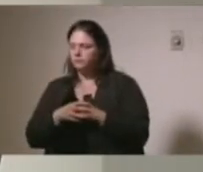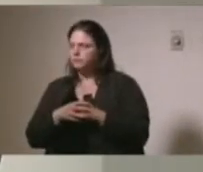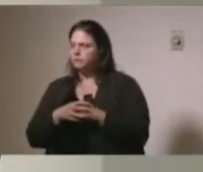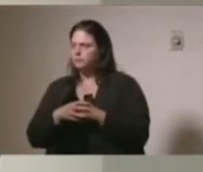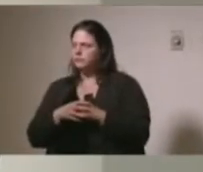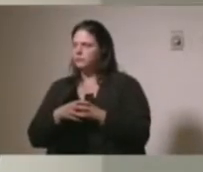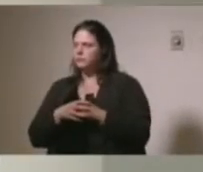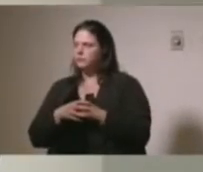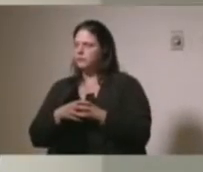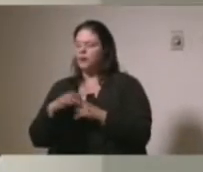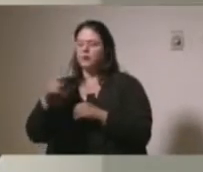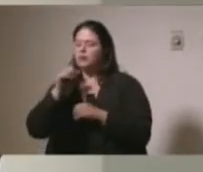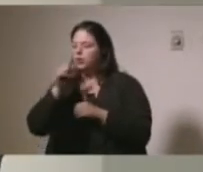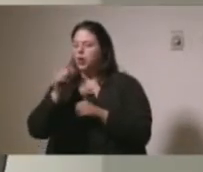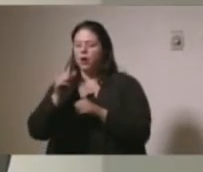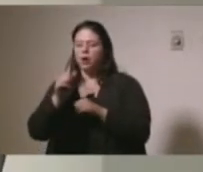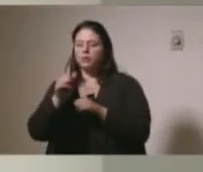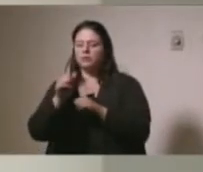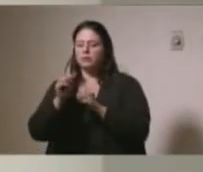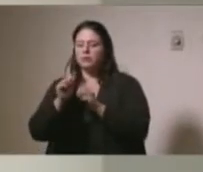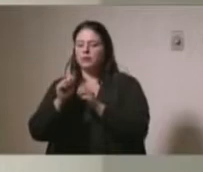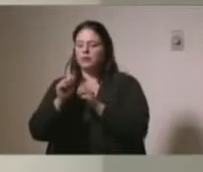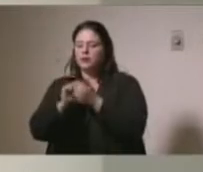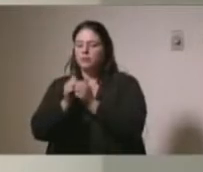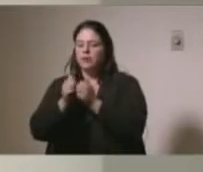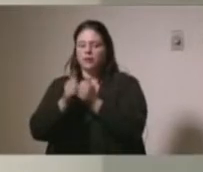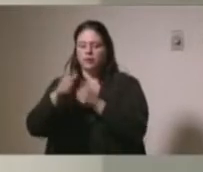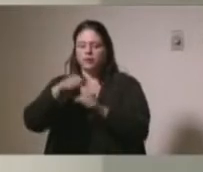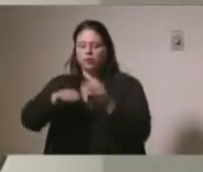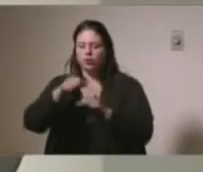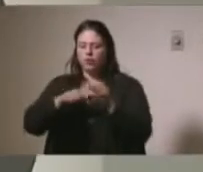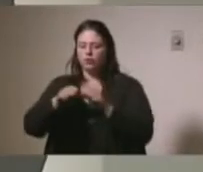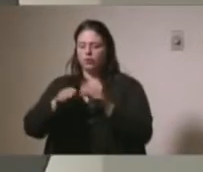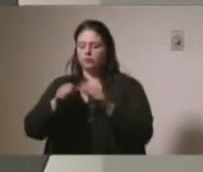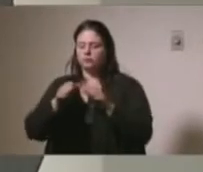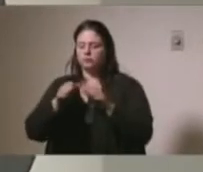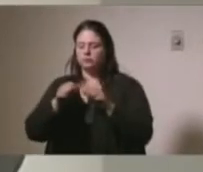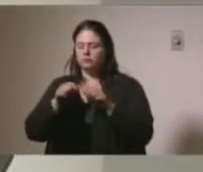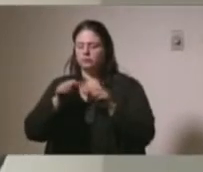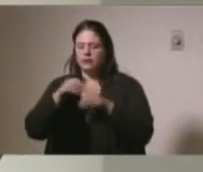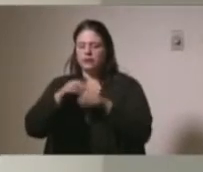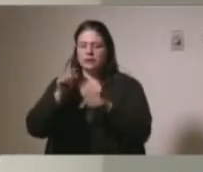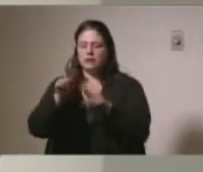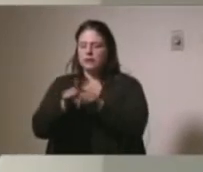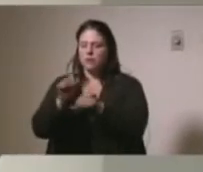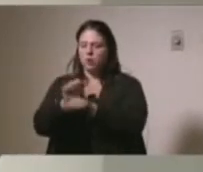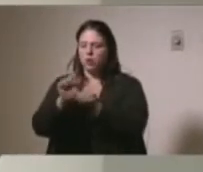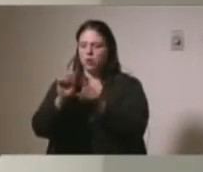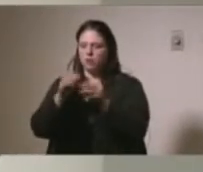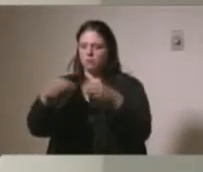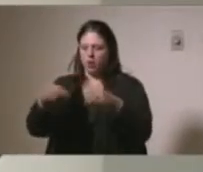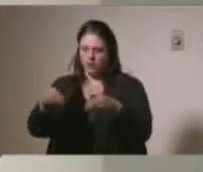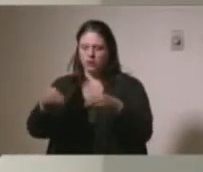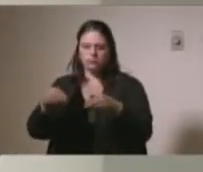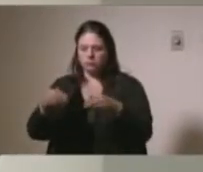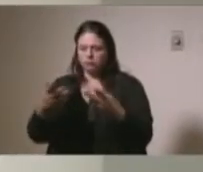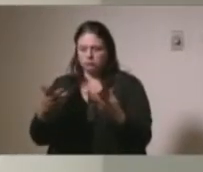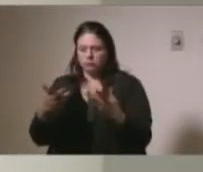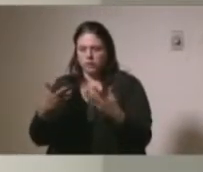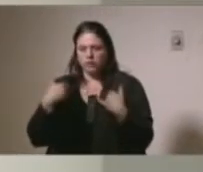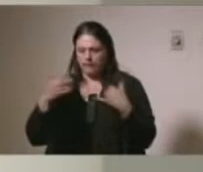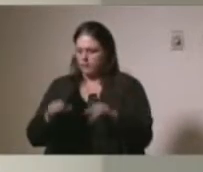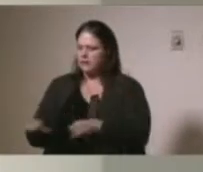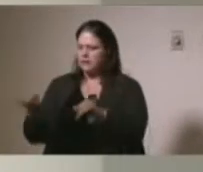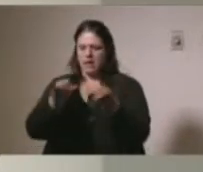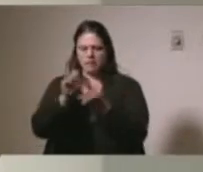on the same patch. The other thing we do there is our narrative